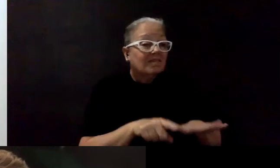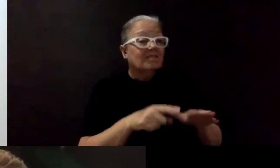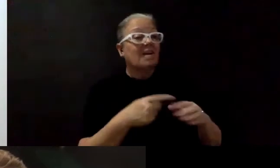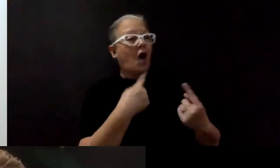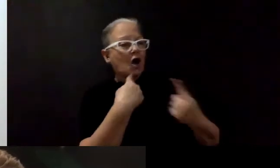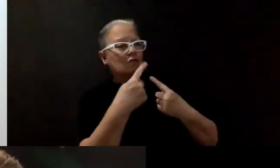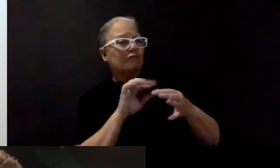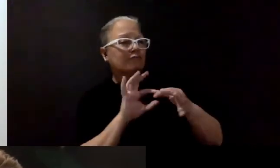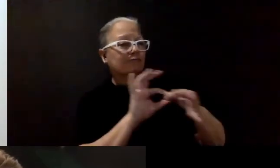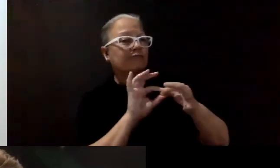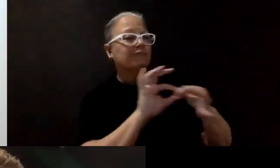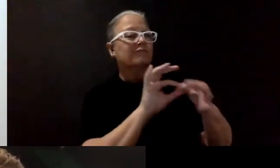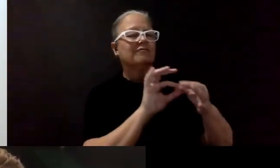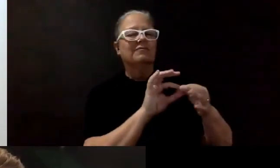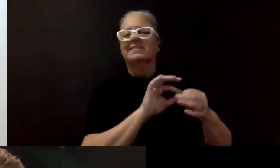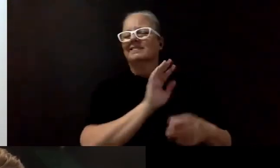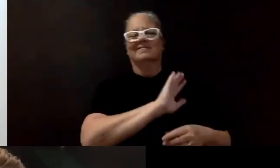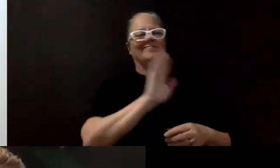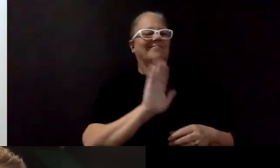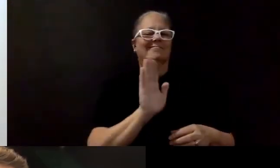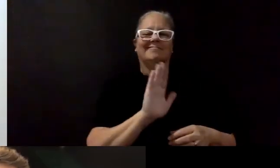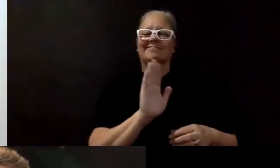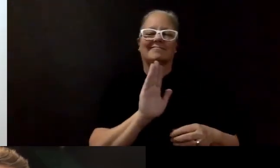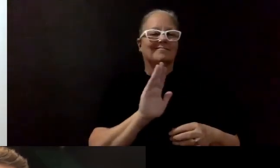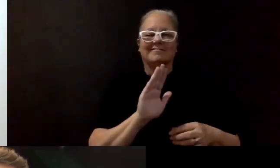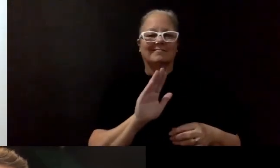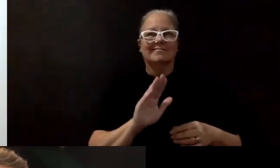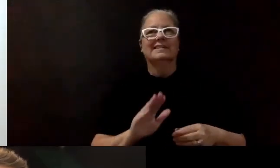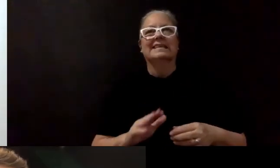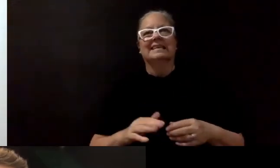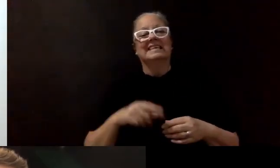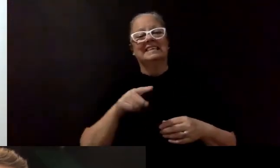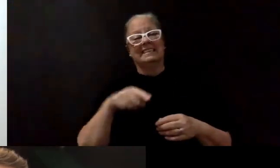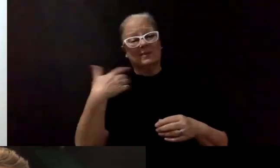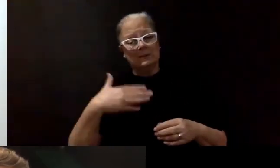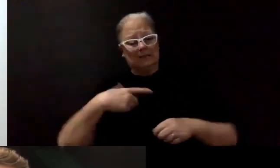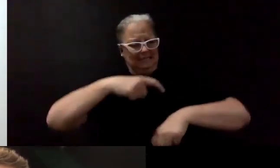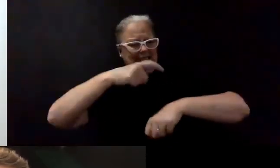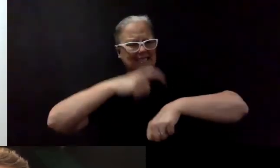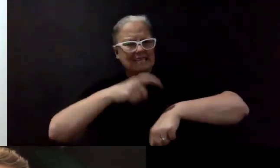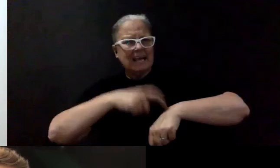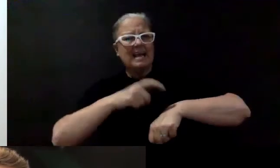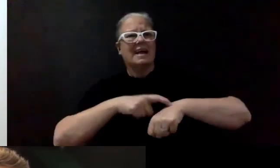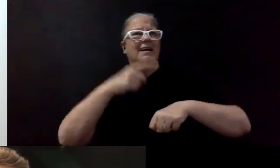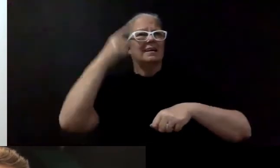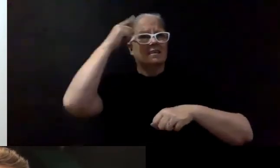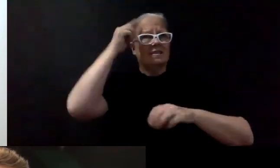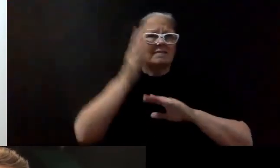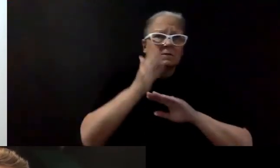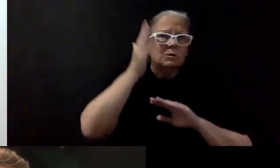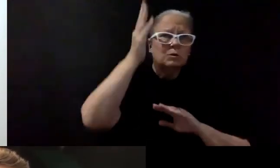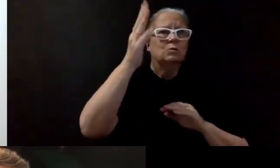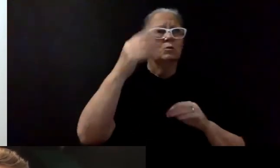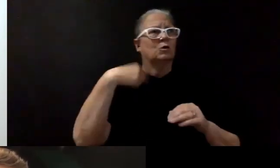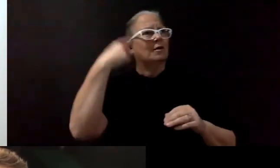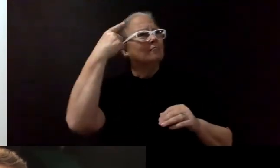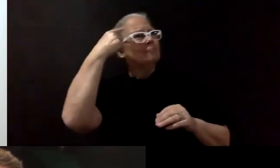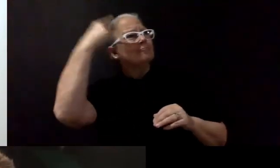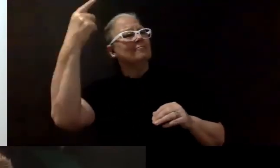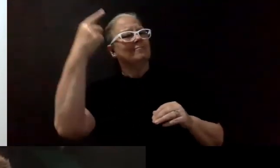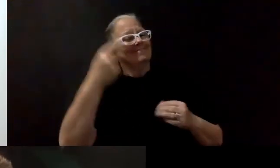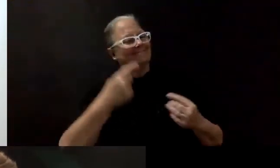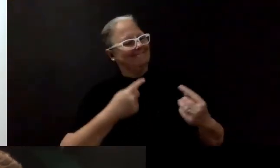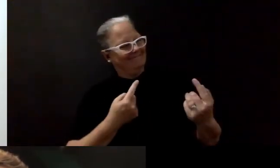something. It's totally an investment in the future of the creative sector and just the future